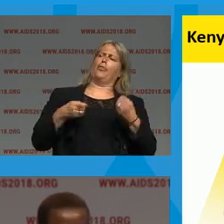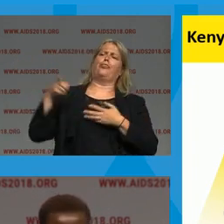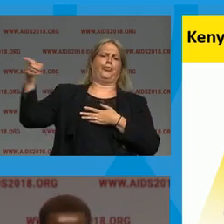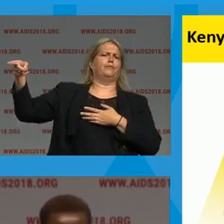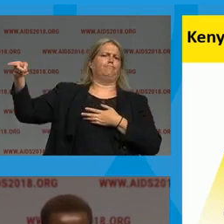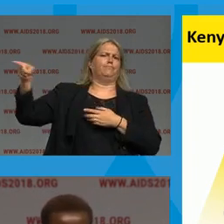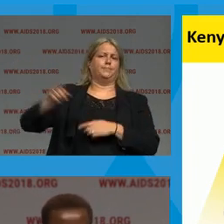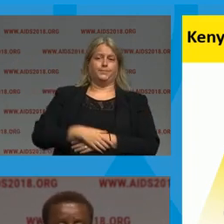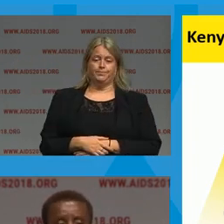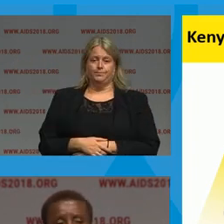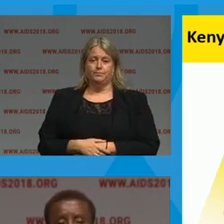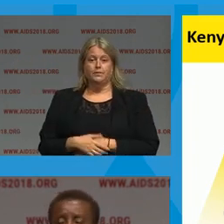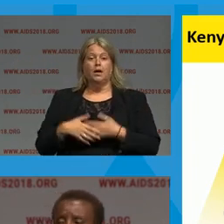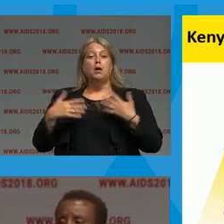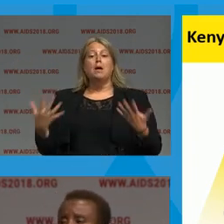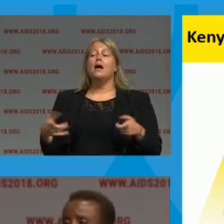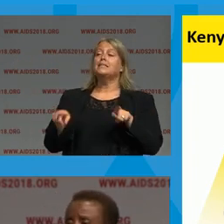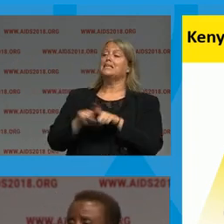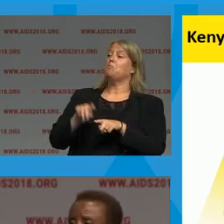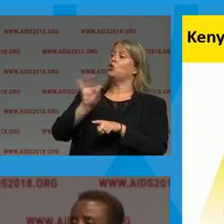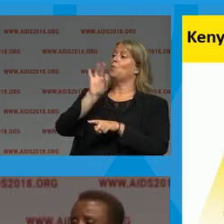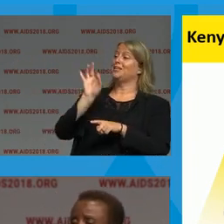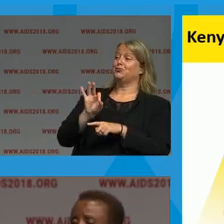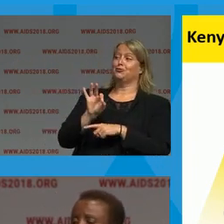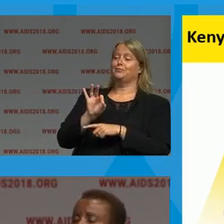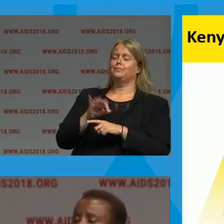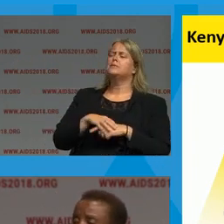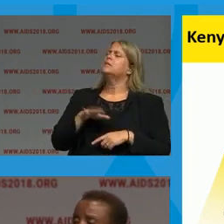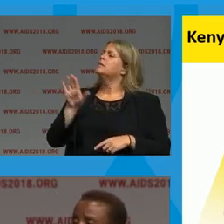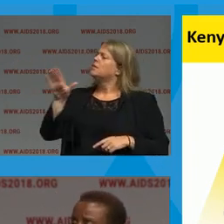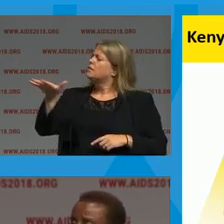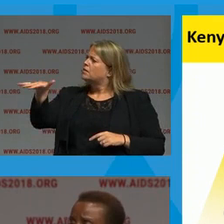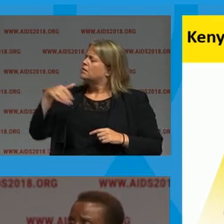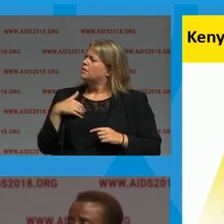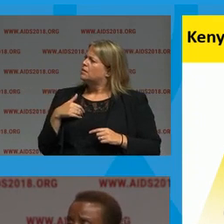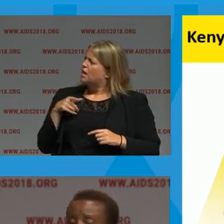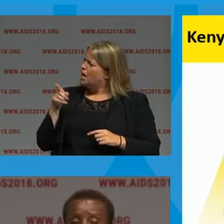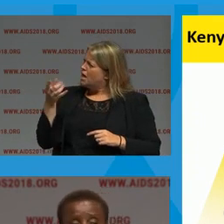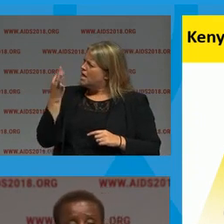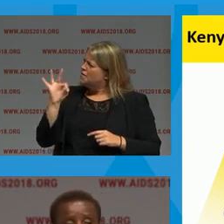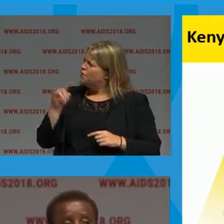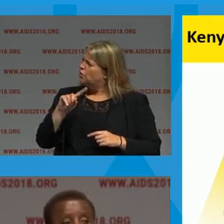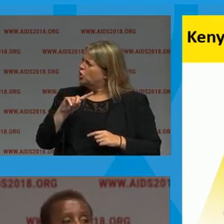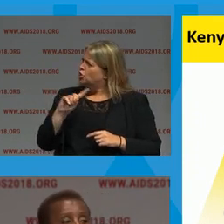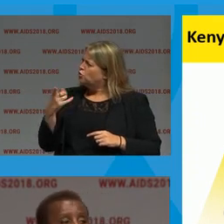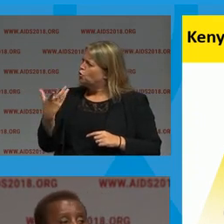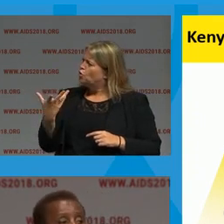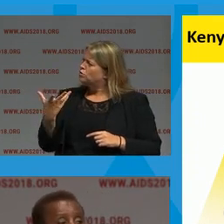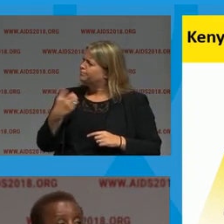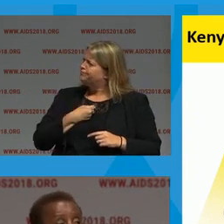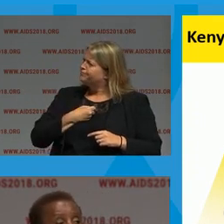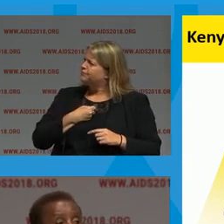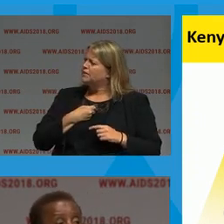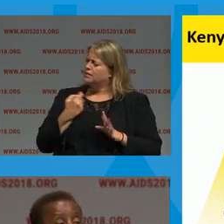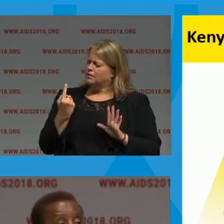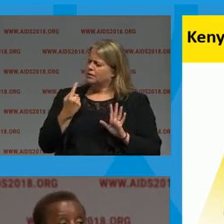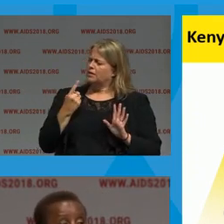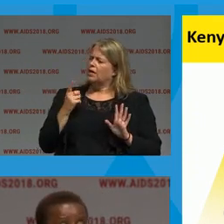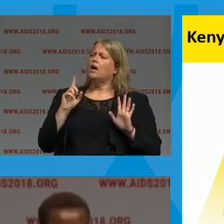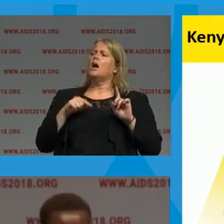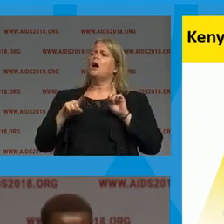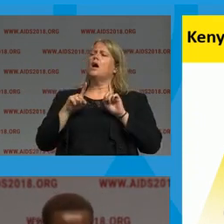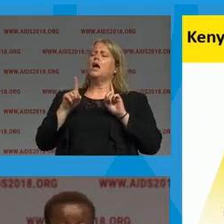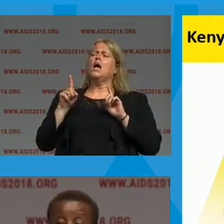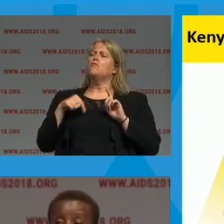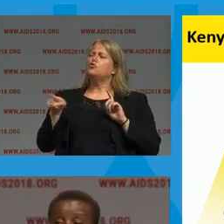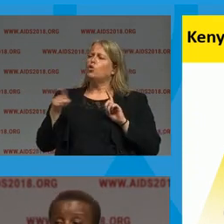responsible. When you ask the same question and you say, who should we ask if we do not get if we